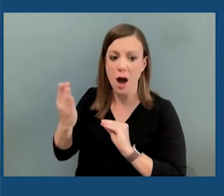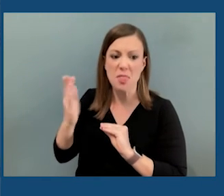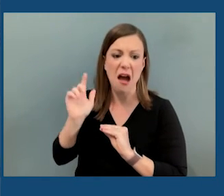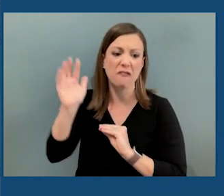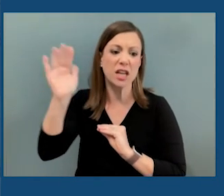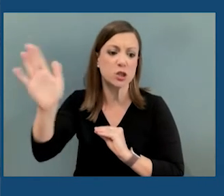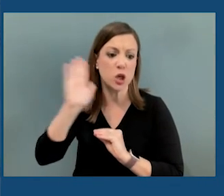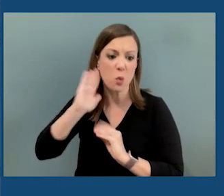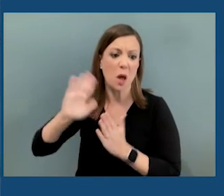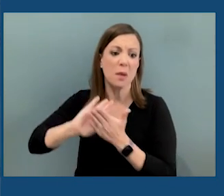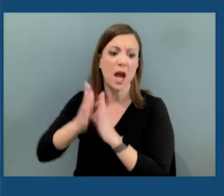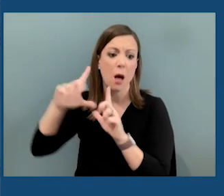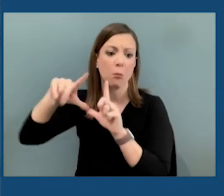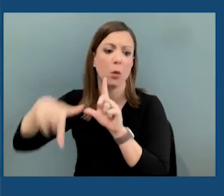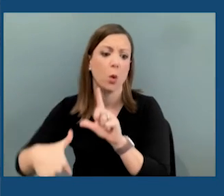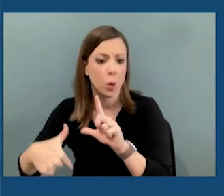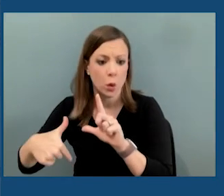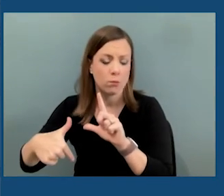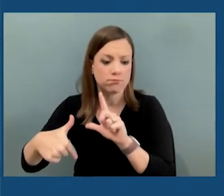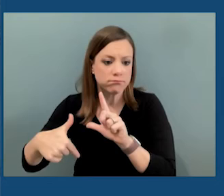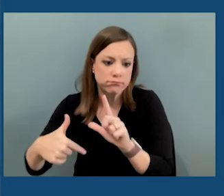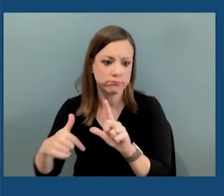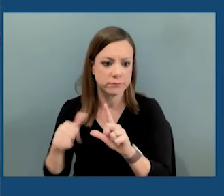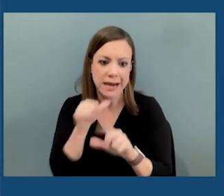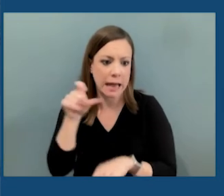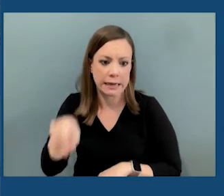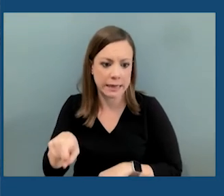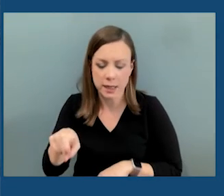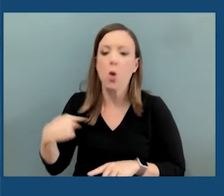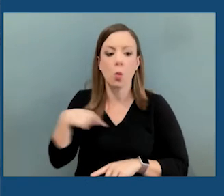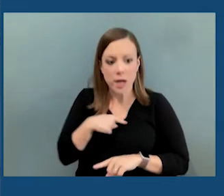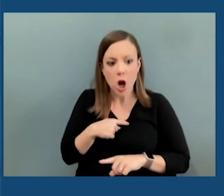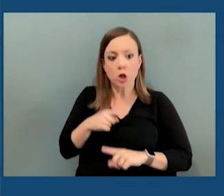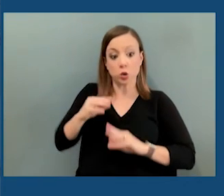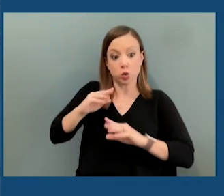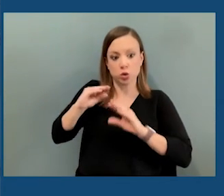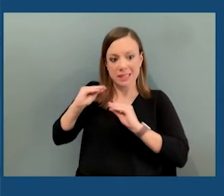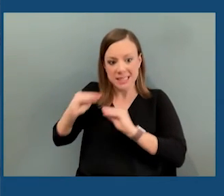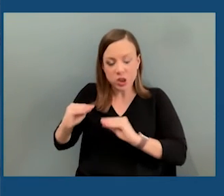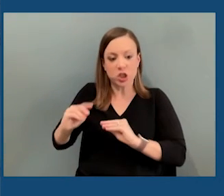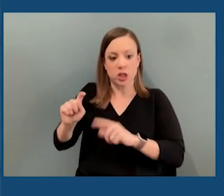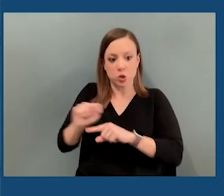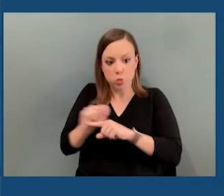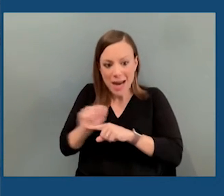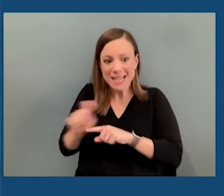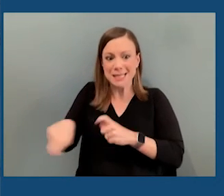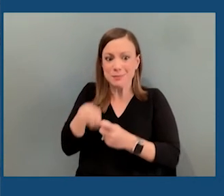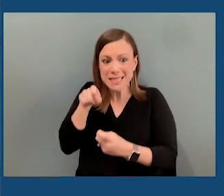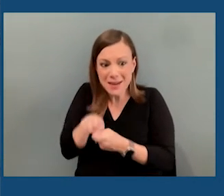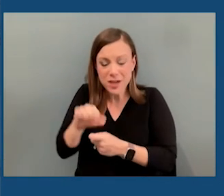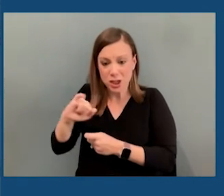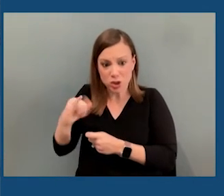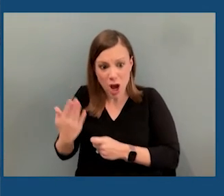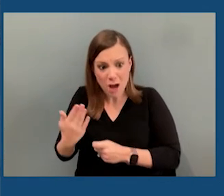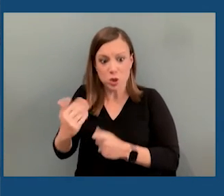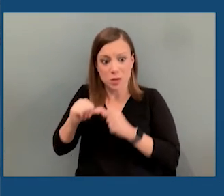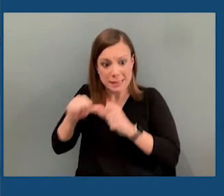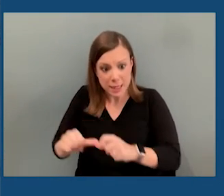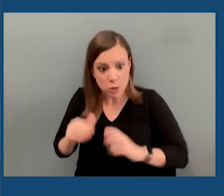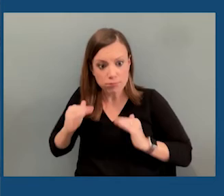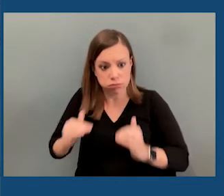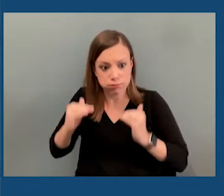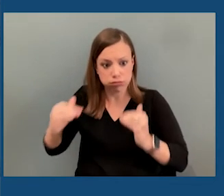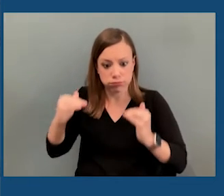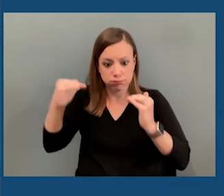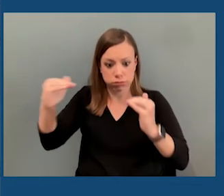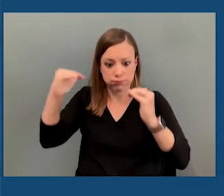can get there with the skills. We'll train them. That's what we're doing. We're doubling down our support for higher education. You know, the TAP